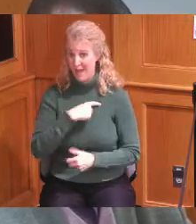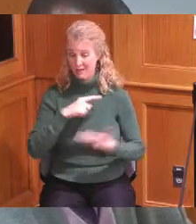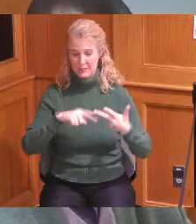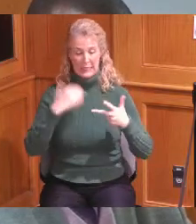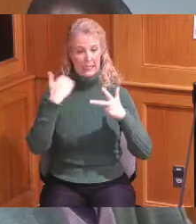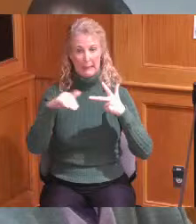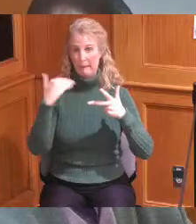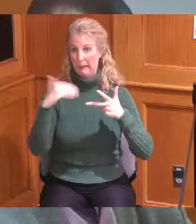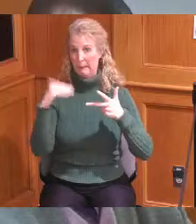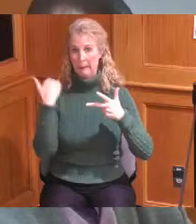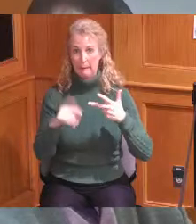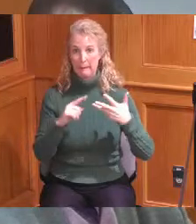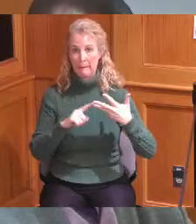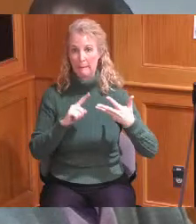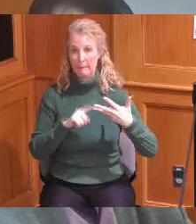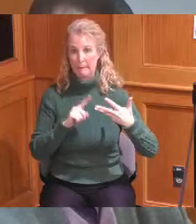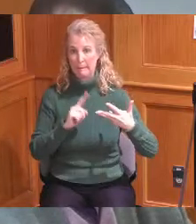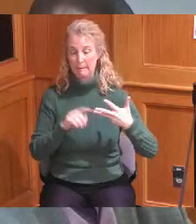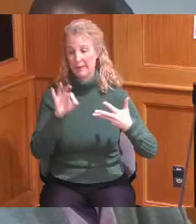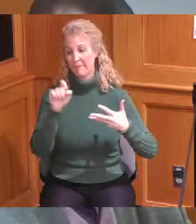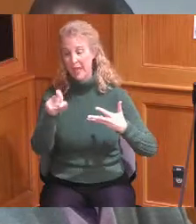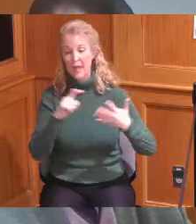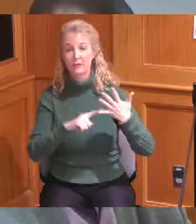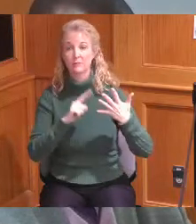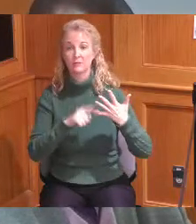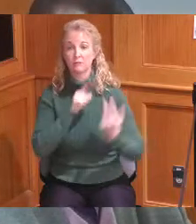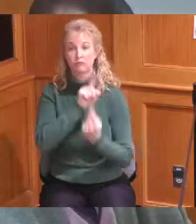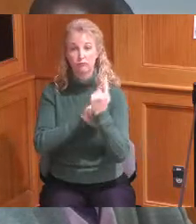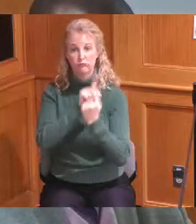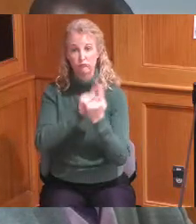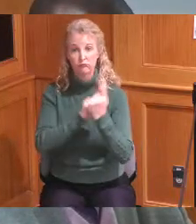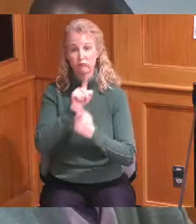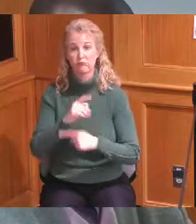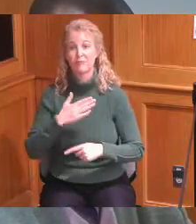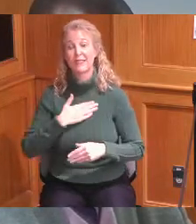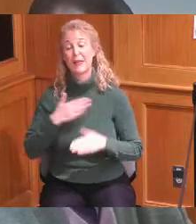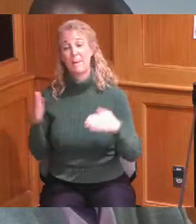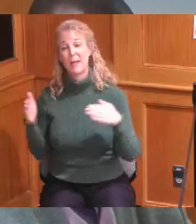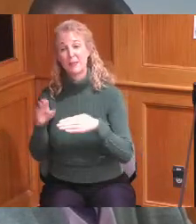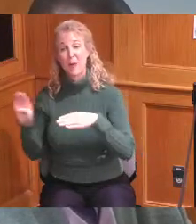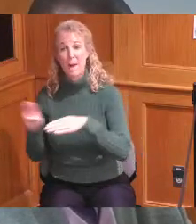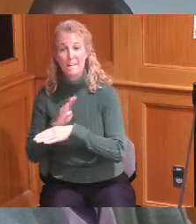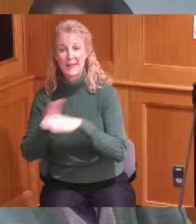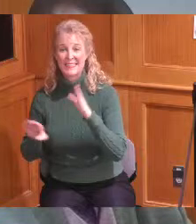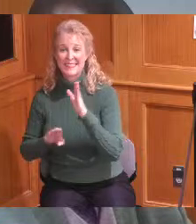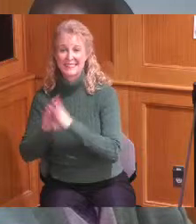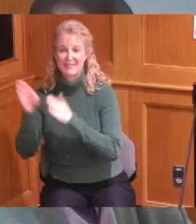emails, faxes. We talk to them personally. And I have to commend my small business development